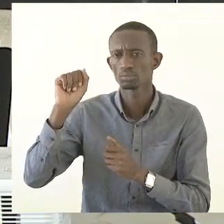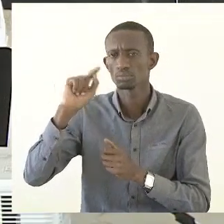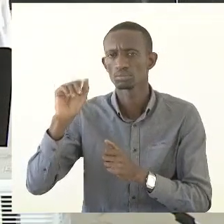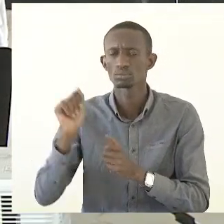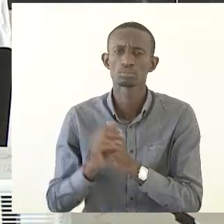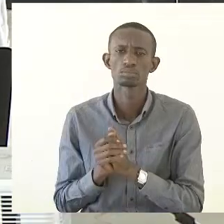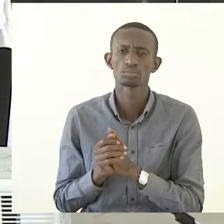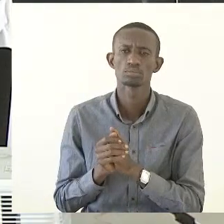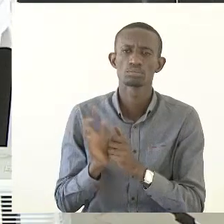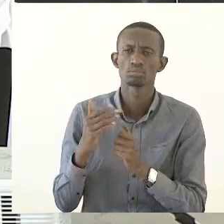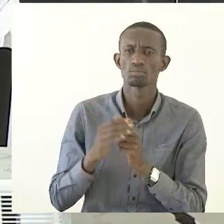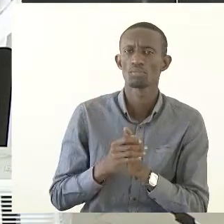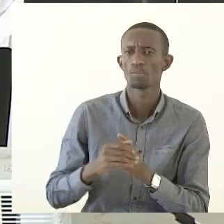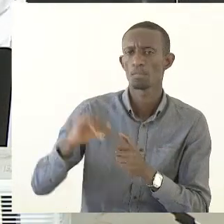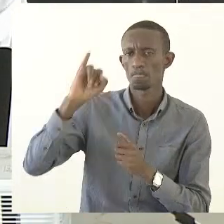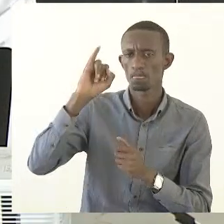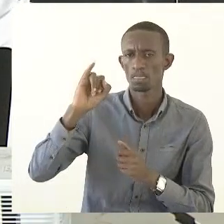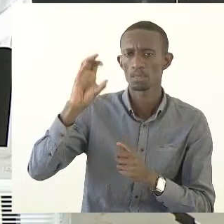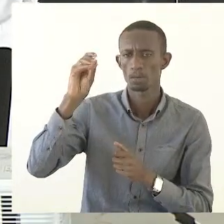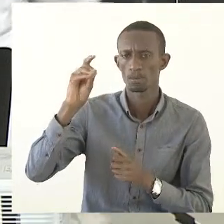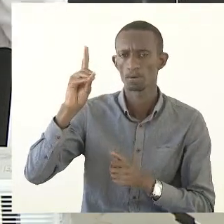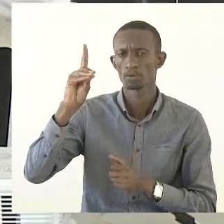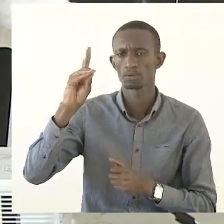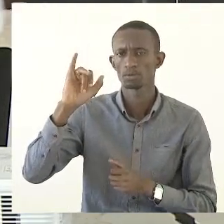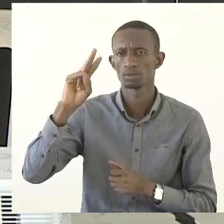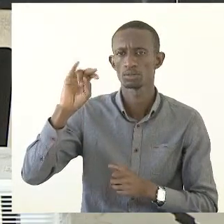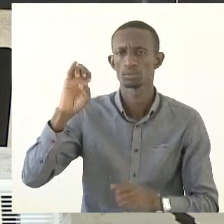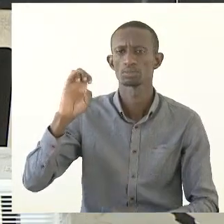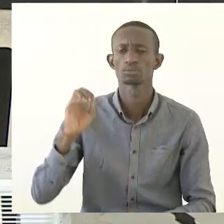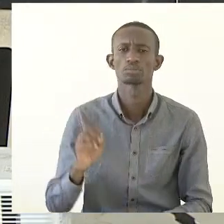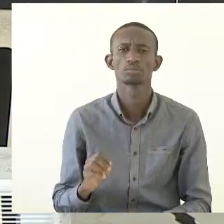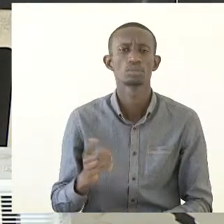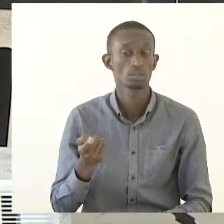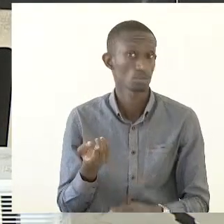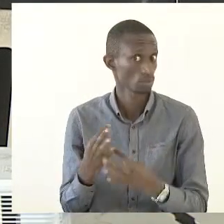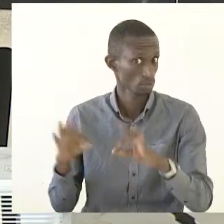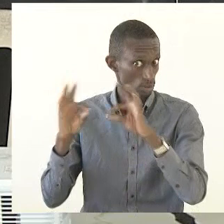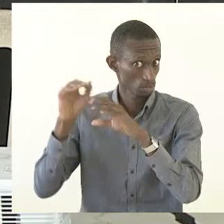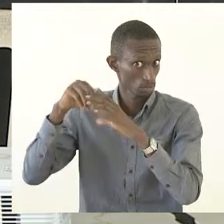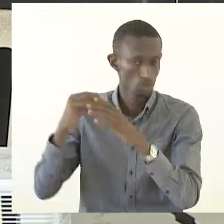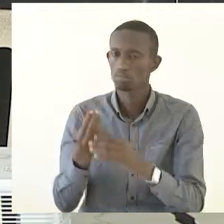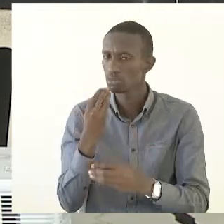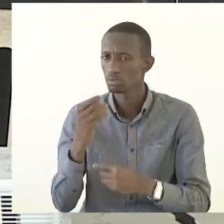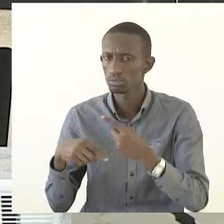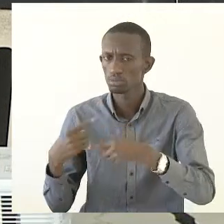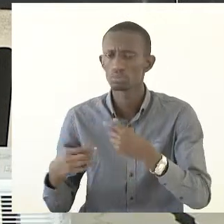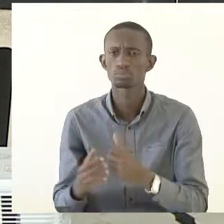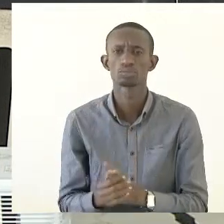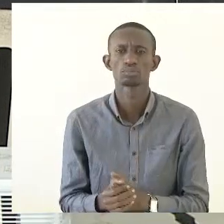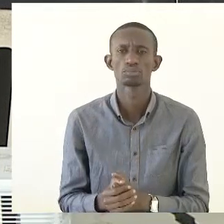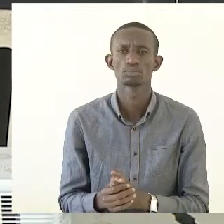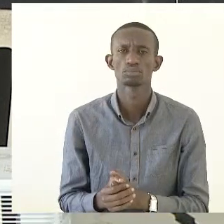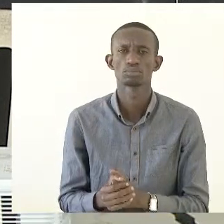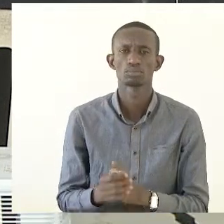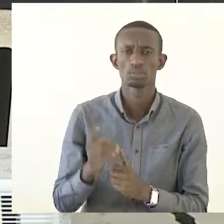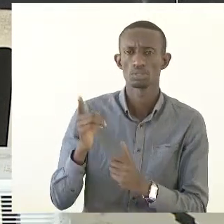iodine. Iodine, that's another which is also needed in our diet. Absence of iodine in the diet causes